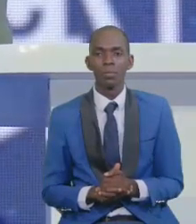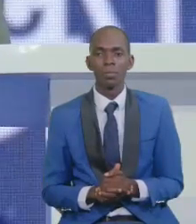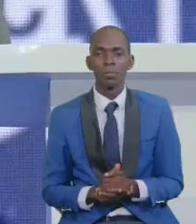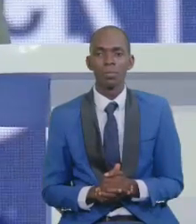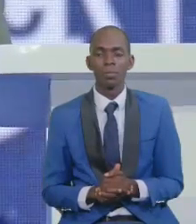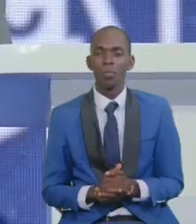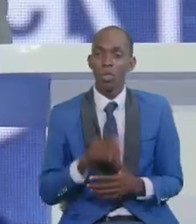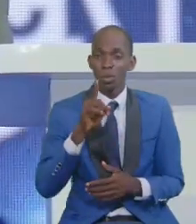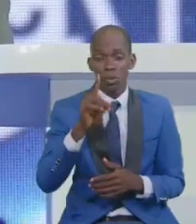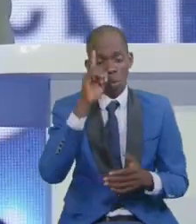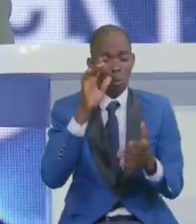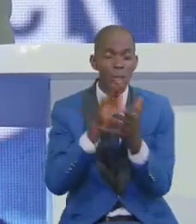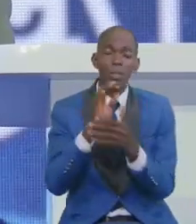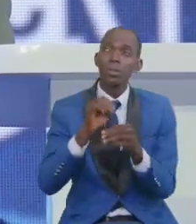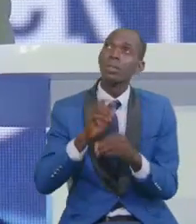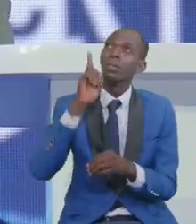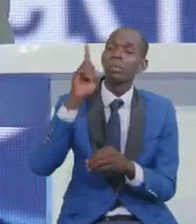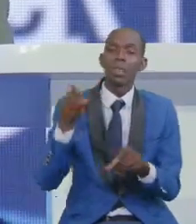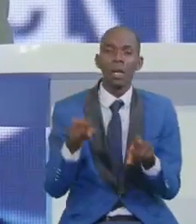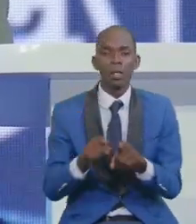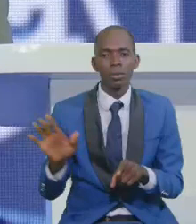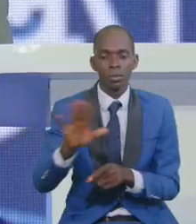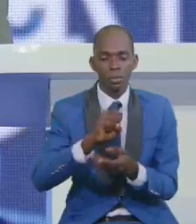You believe in him as your sanctifier,